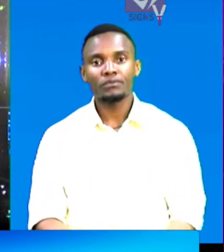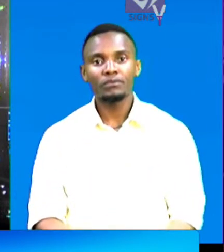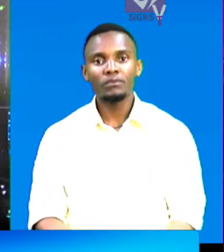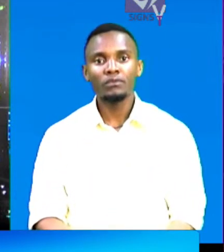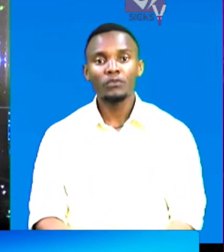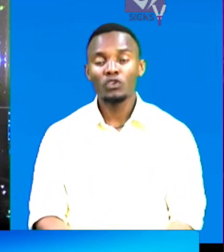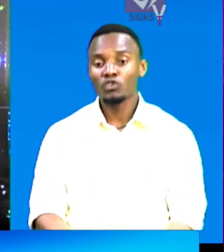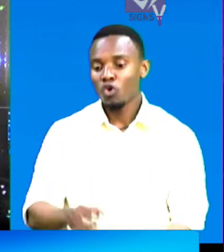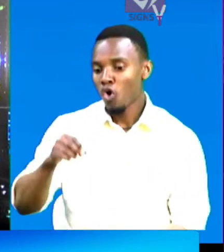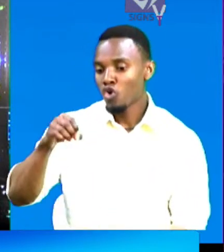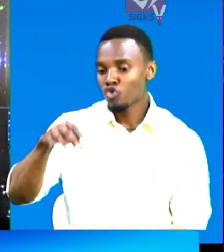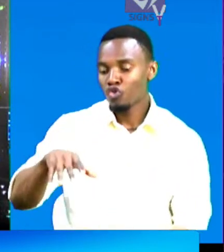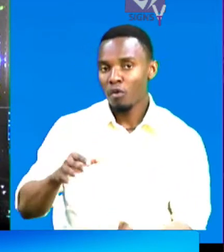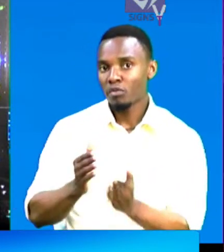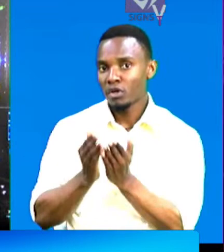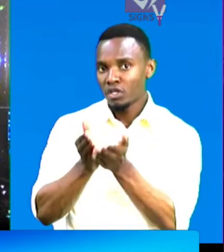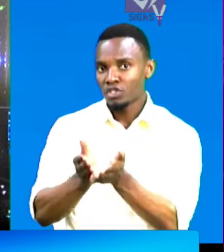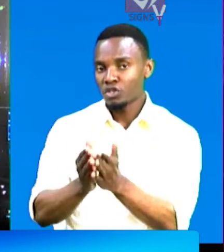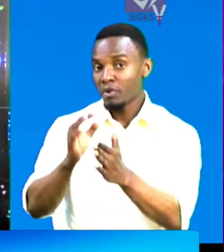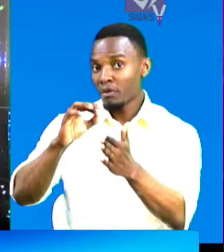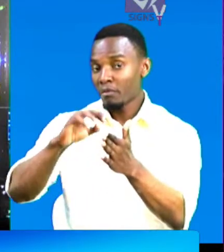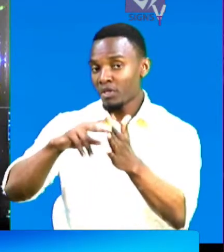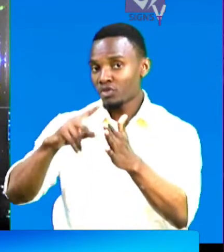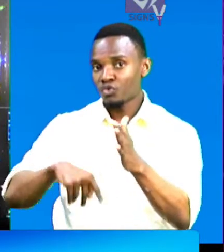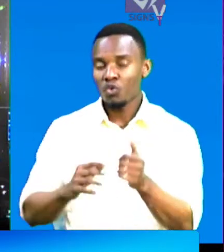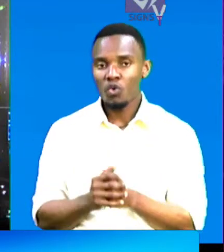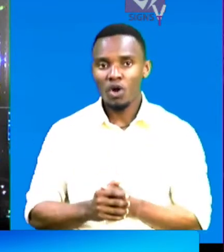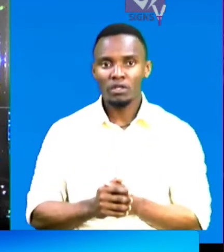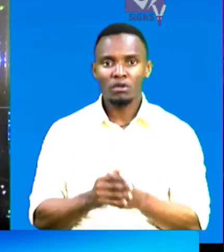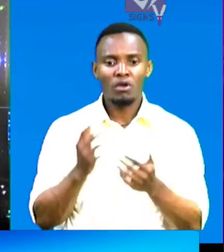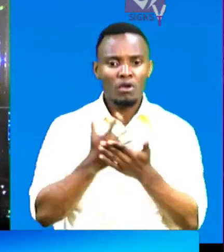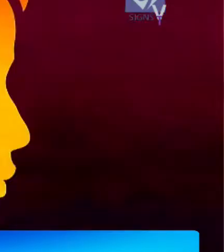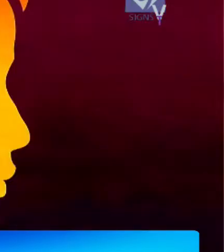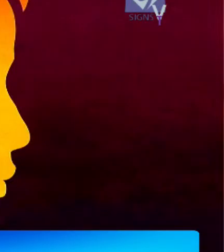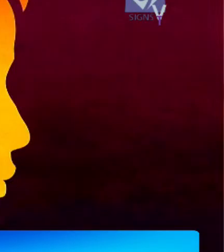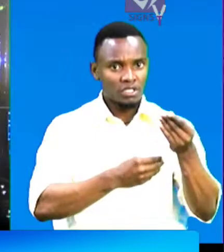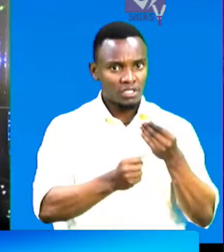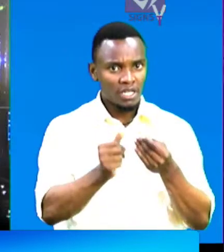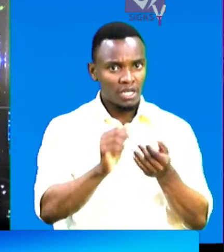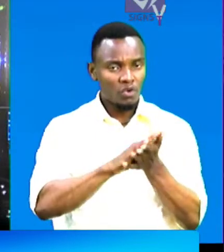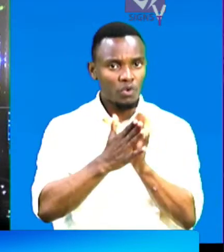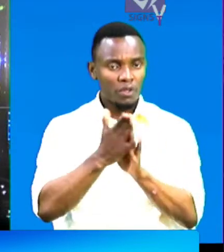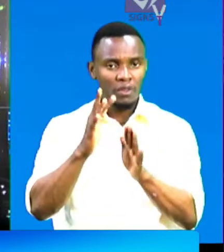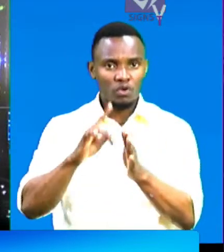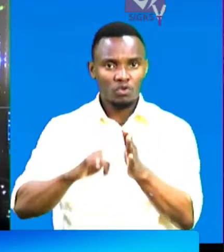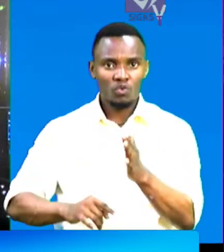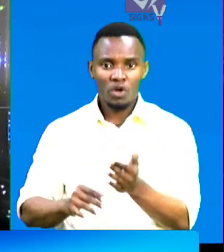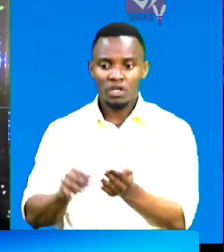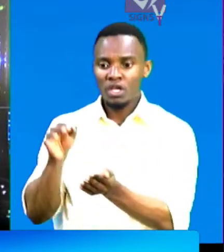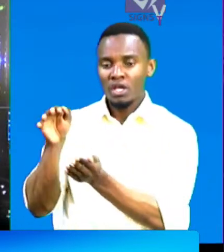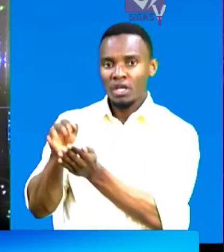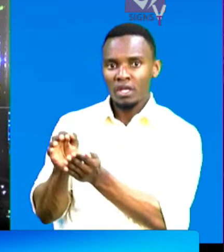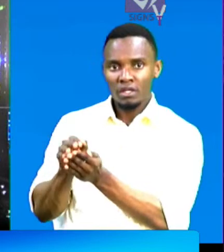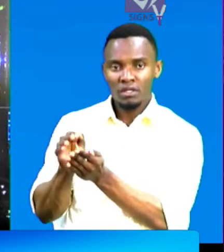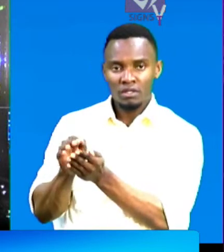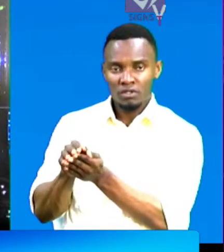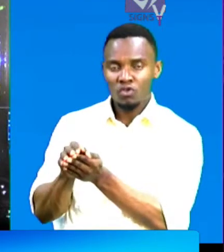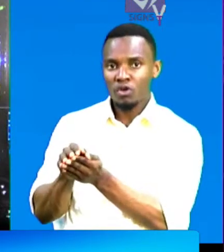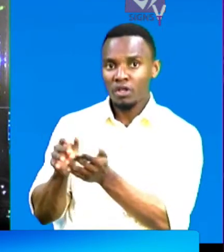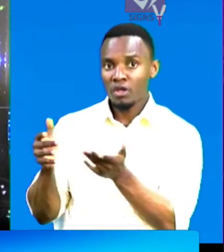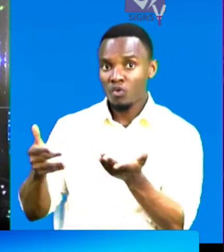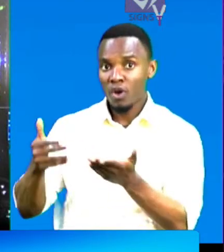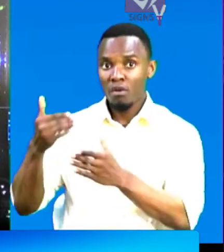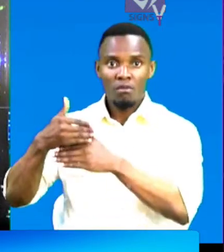said drop shipping means selling products without storing them in a warehouse. In